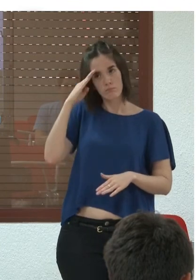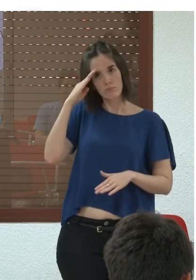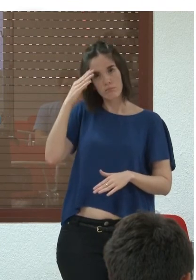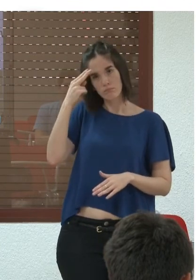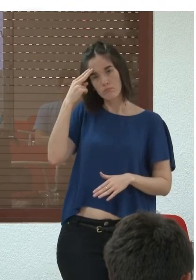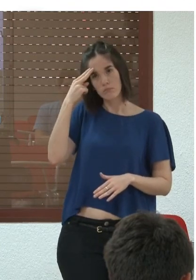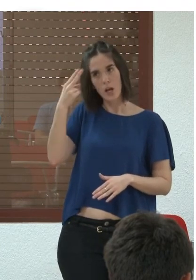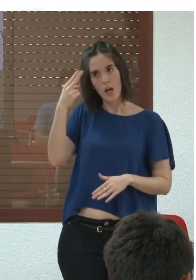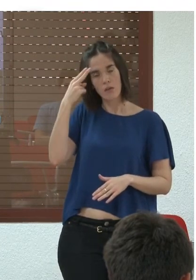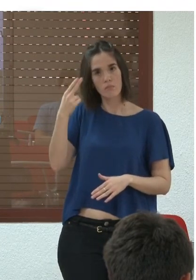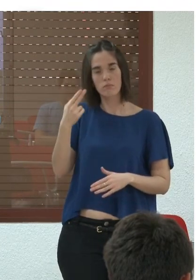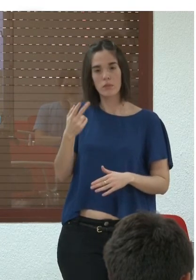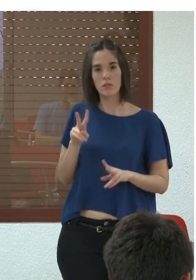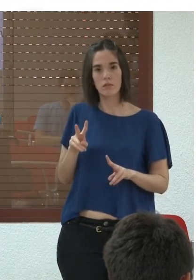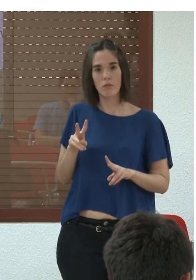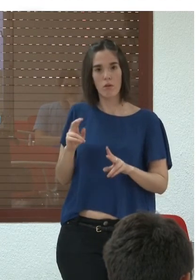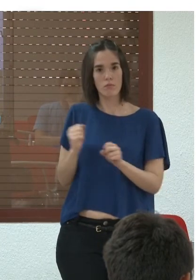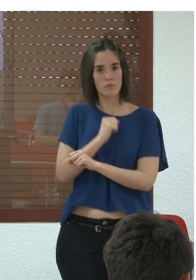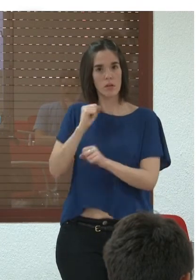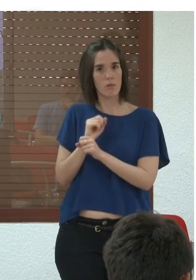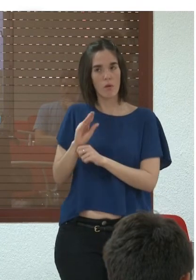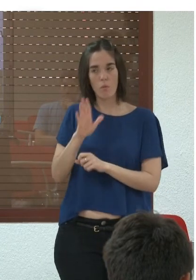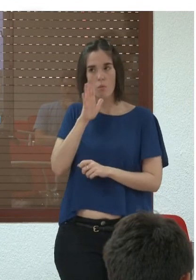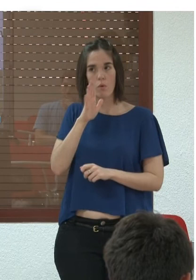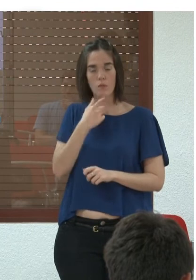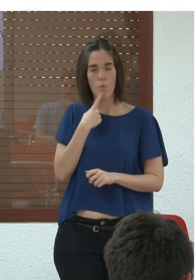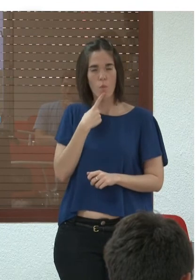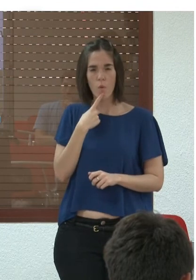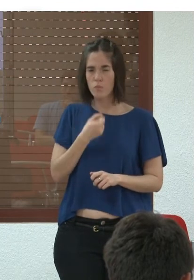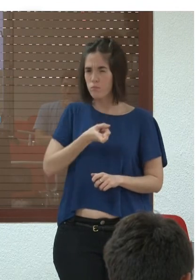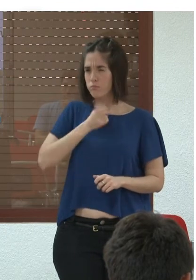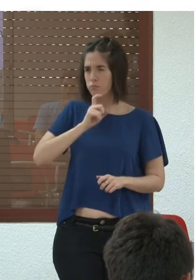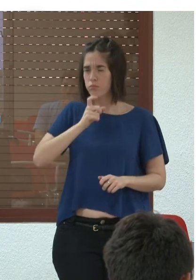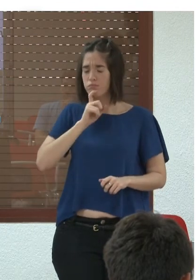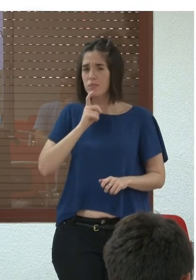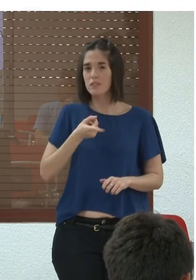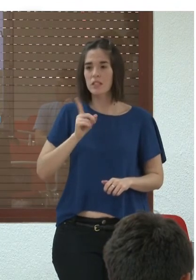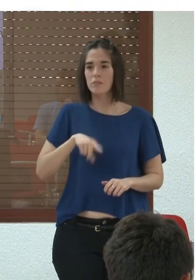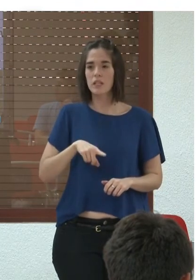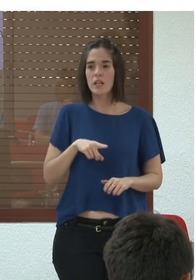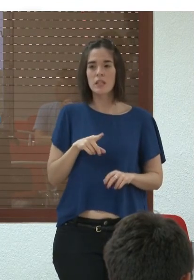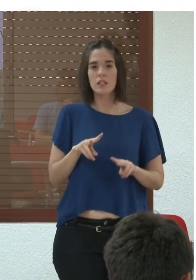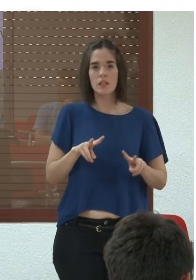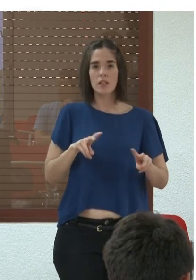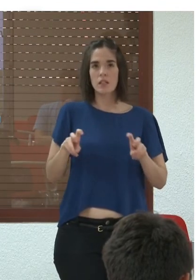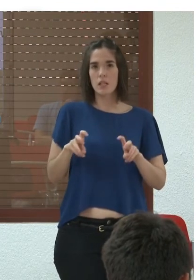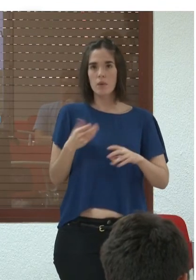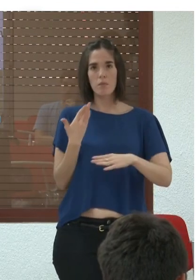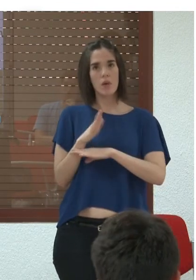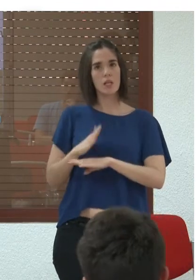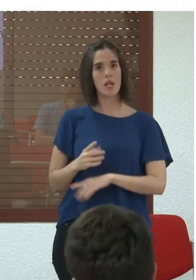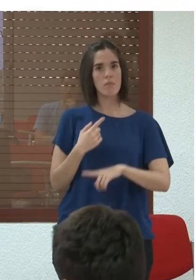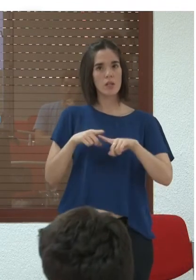complejidad que hay detrás, ¿no? del trabajo I think sentado. that the complex that you've presented is admirable and very complex.